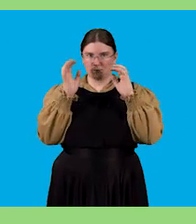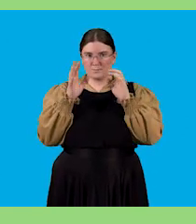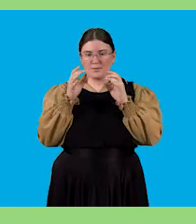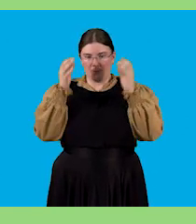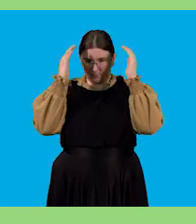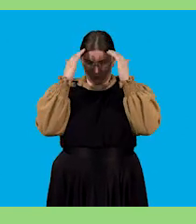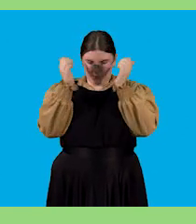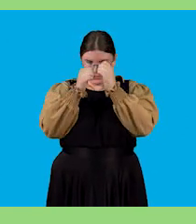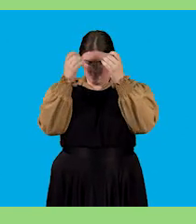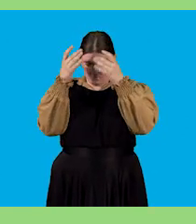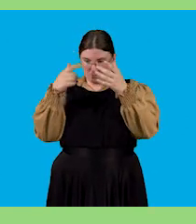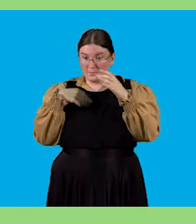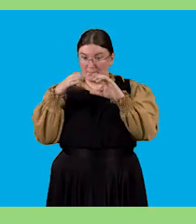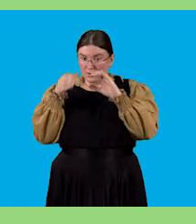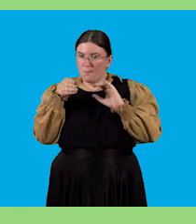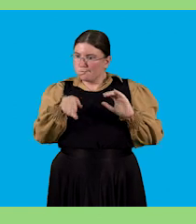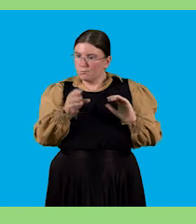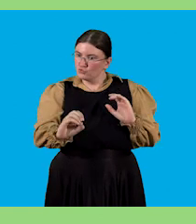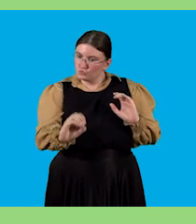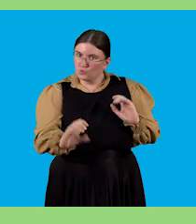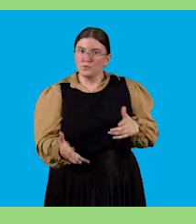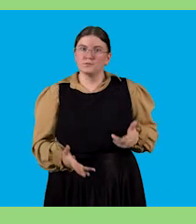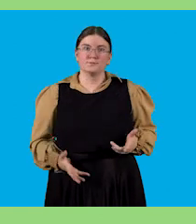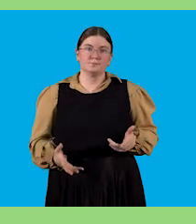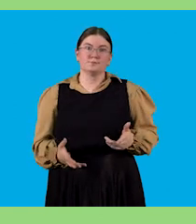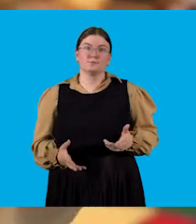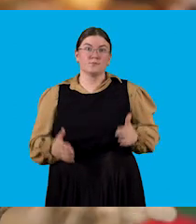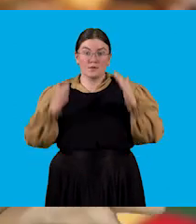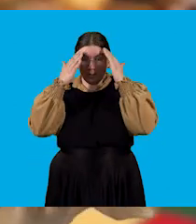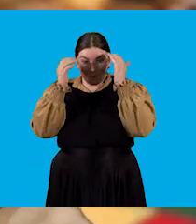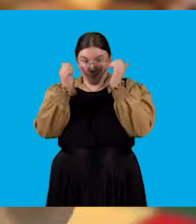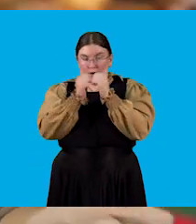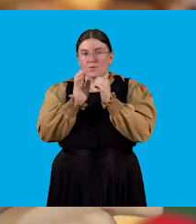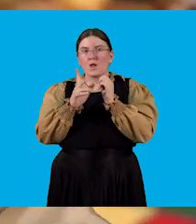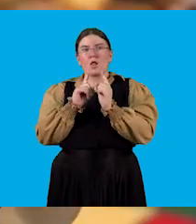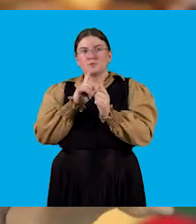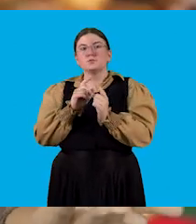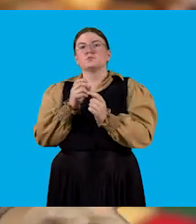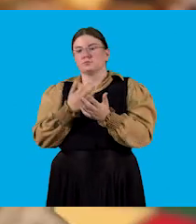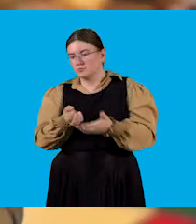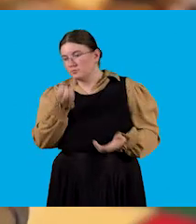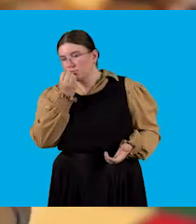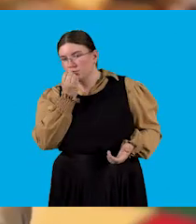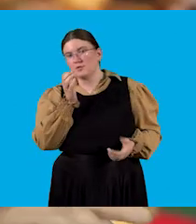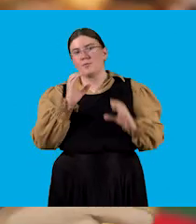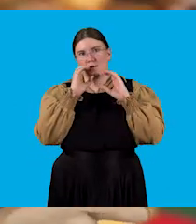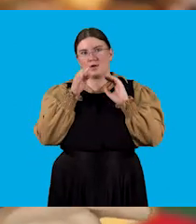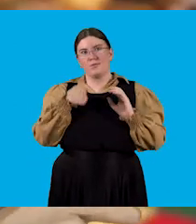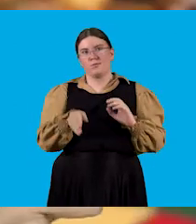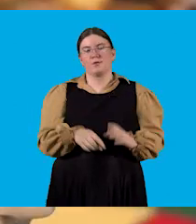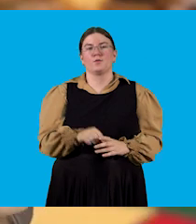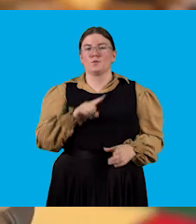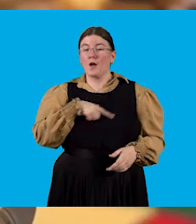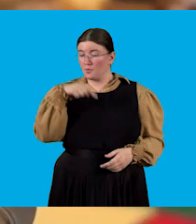brain that I am seeing a burger in front of me, and most likely your brain will respond and say you can eat that burger since it